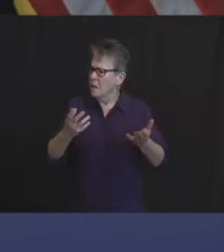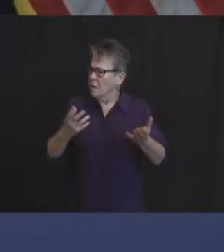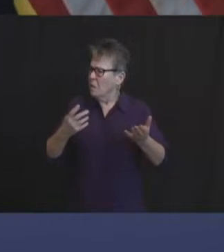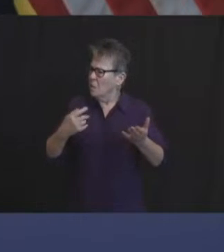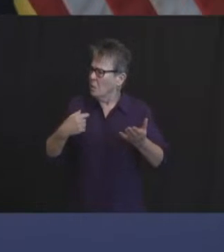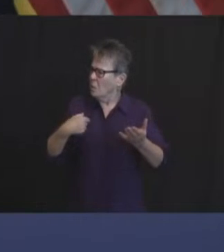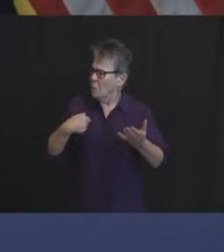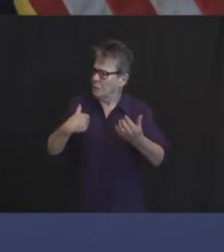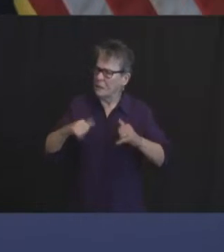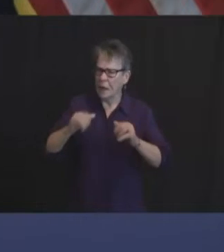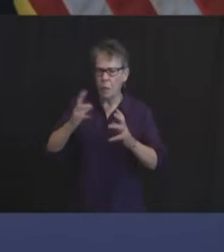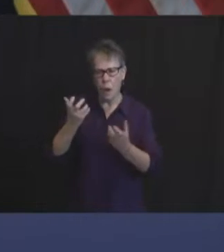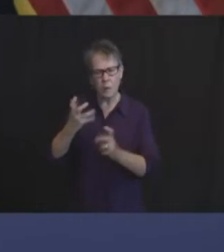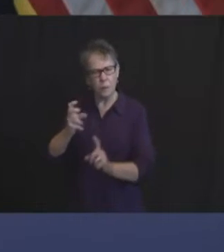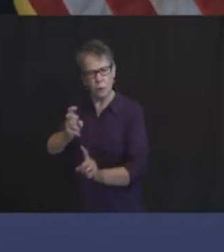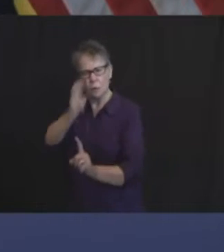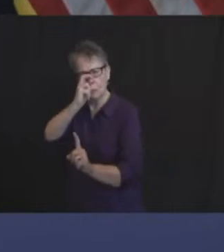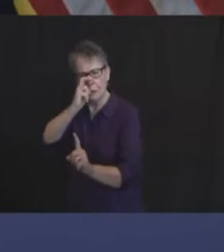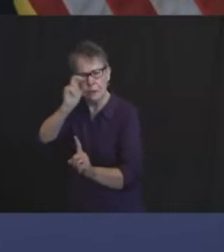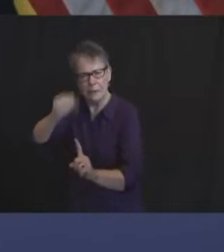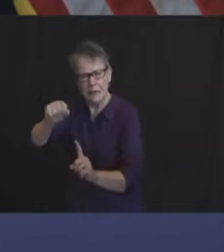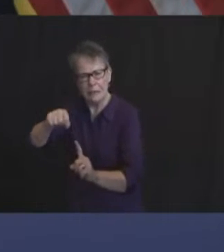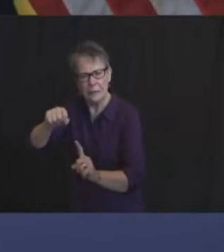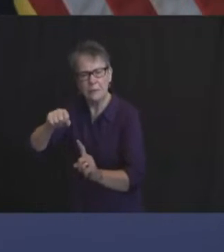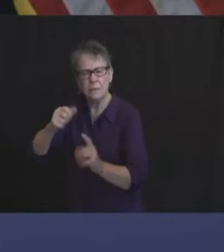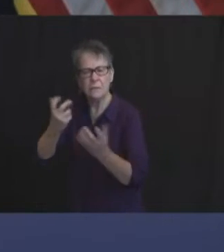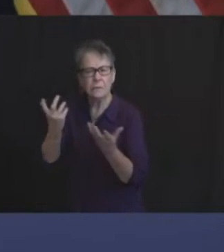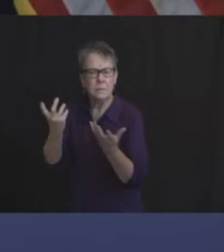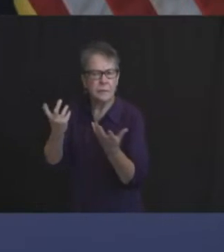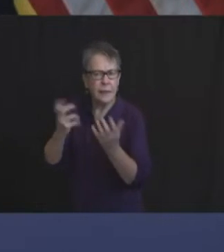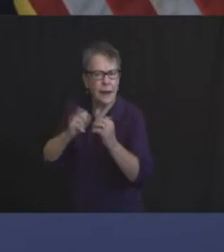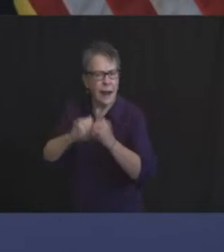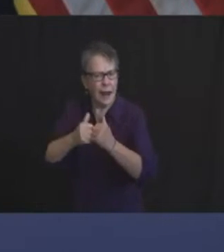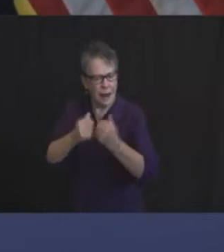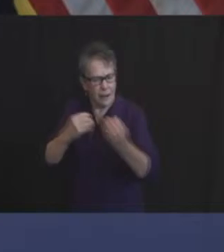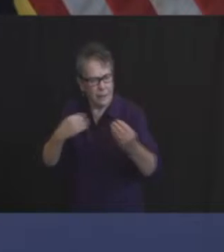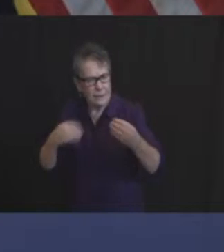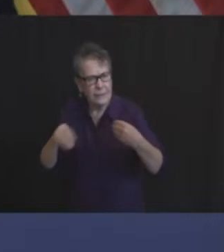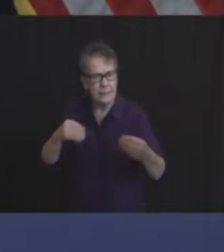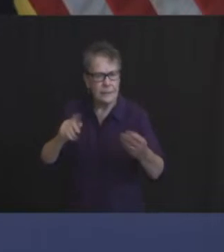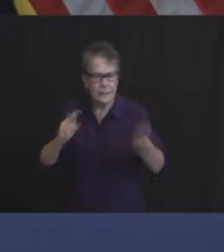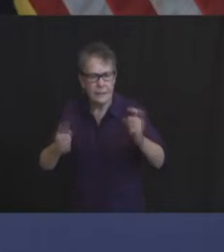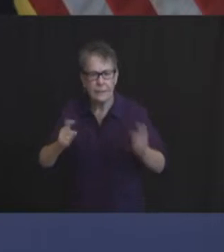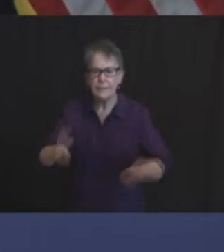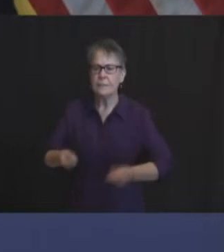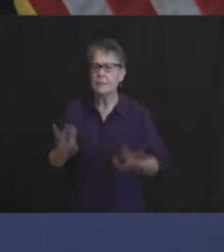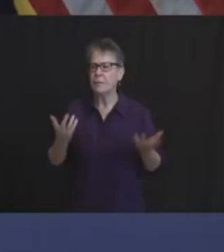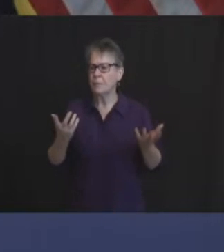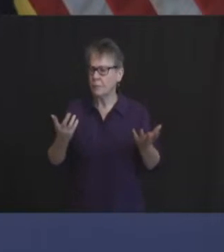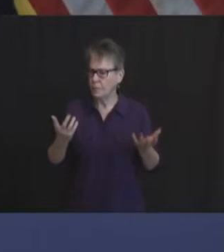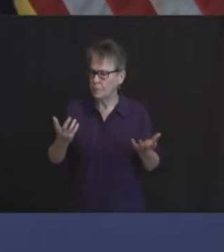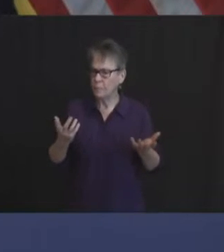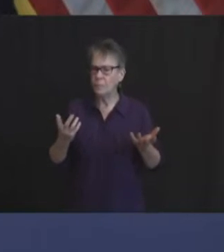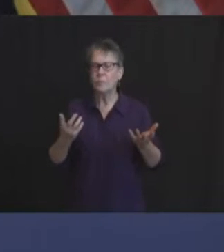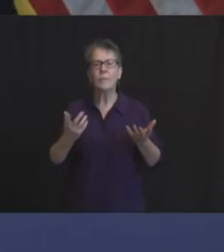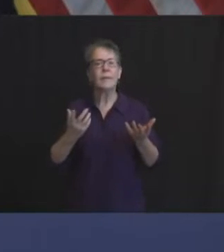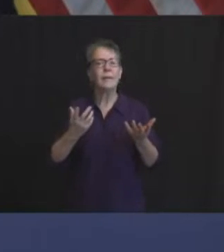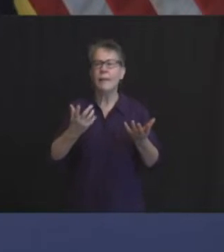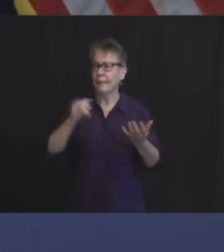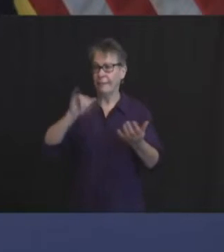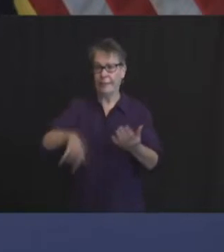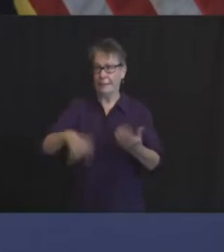that implementing brand new instructional models has forced changes in how to effectively use performance